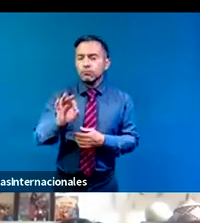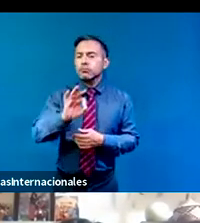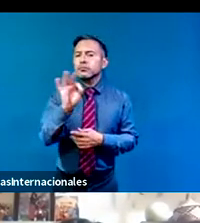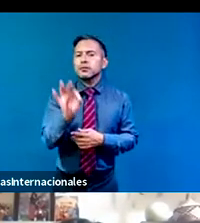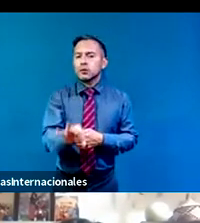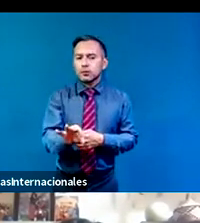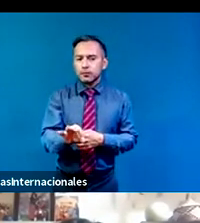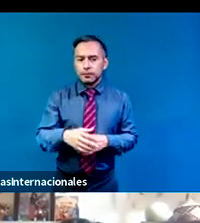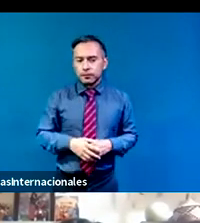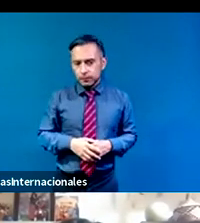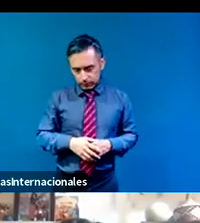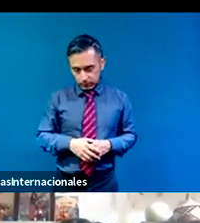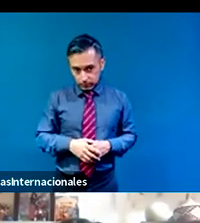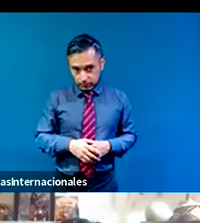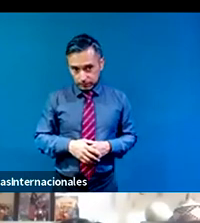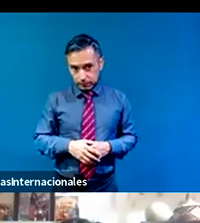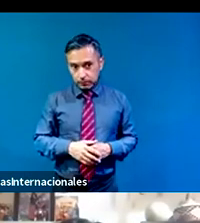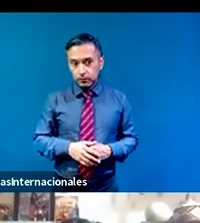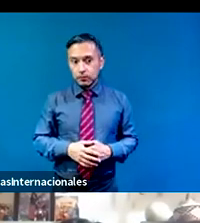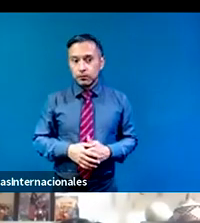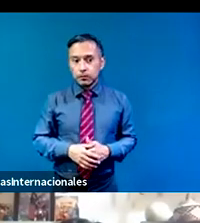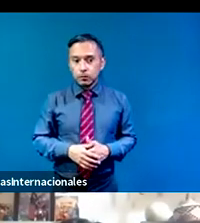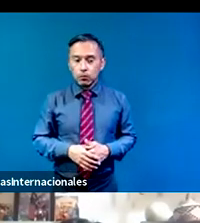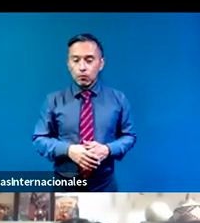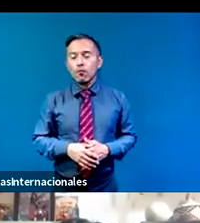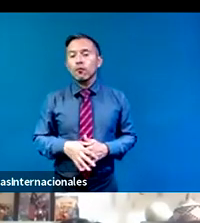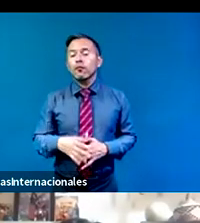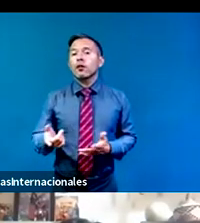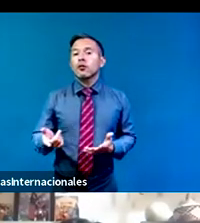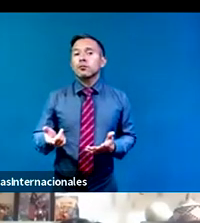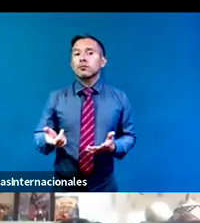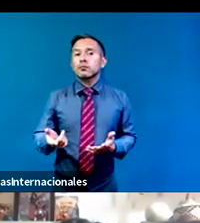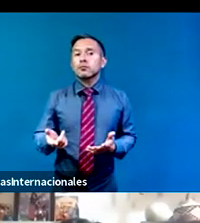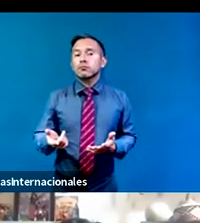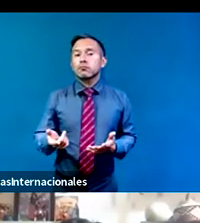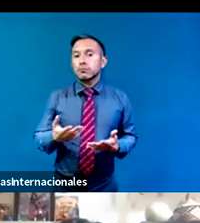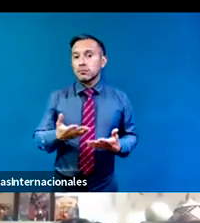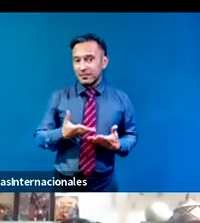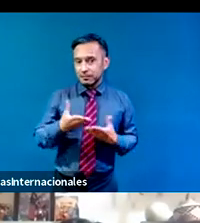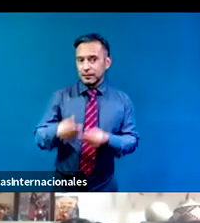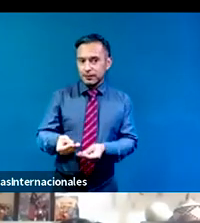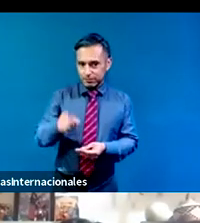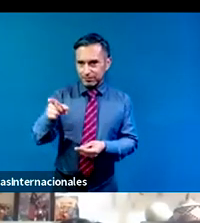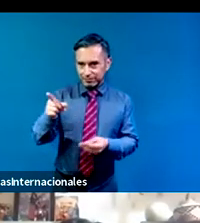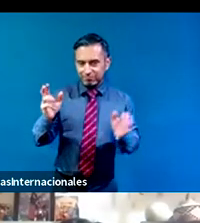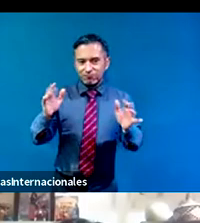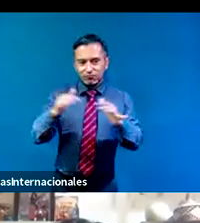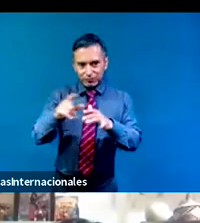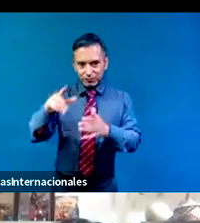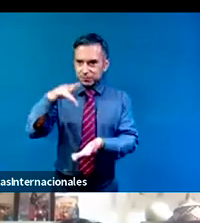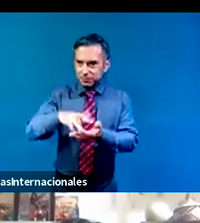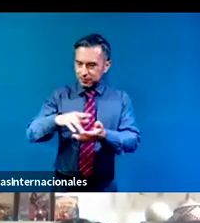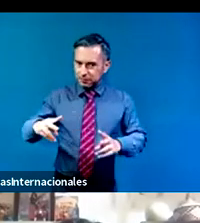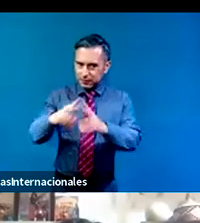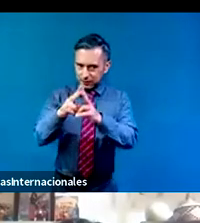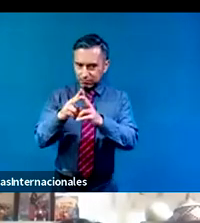event. The Paris event is being planned right now, and the aim is to